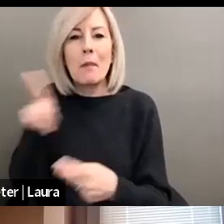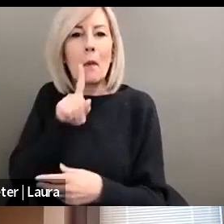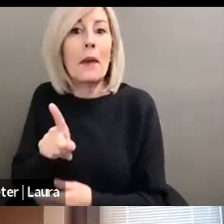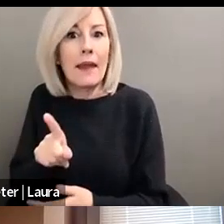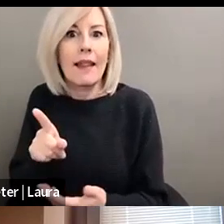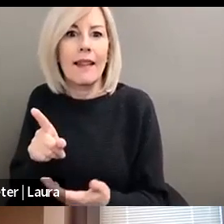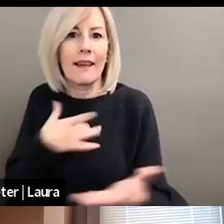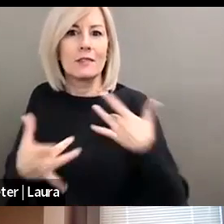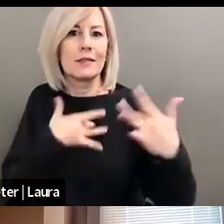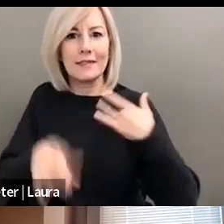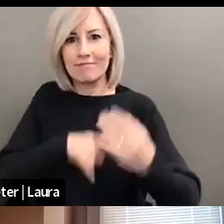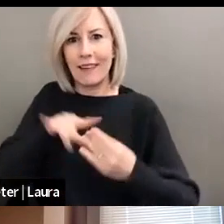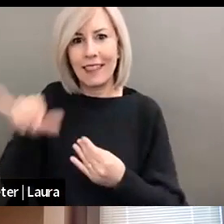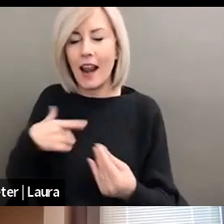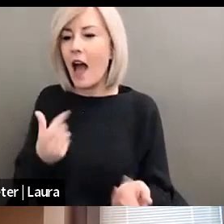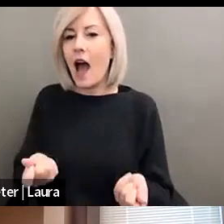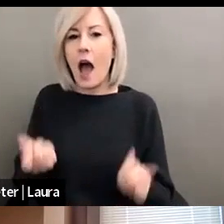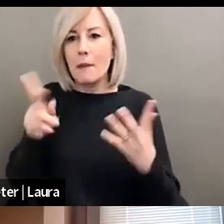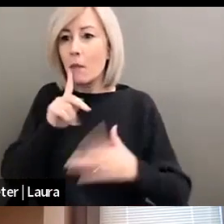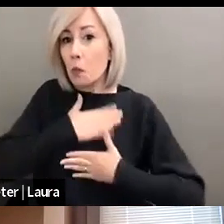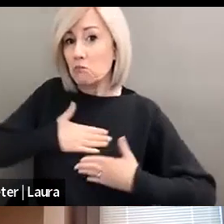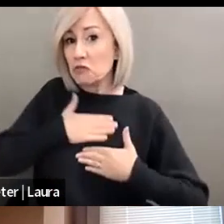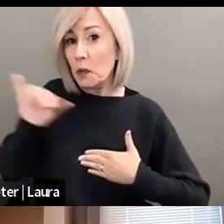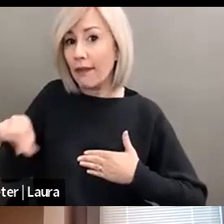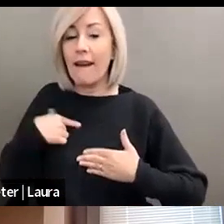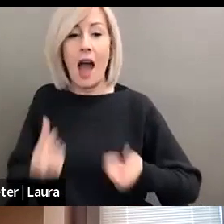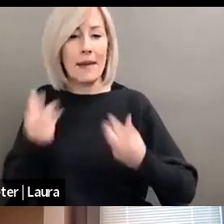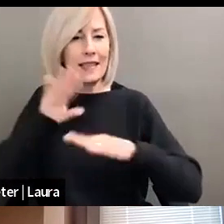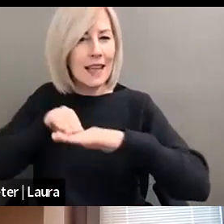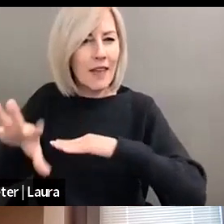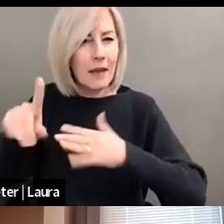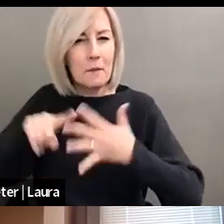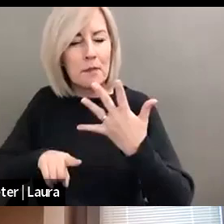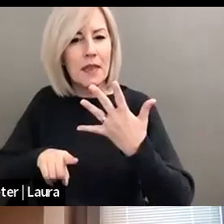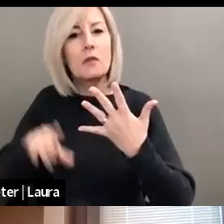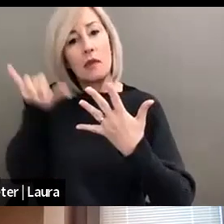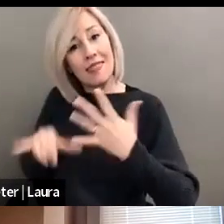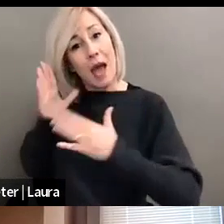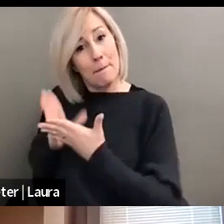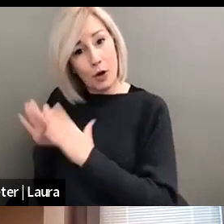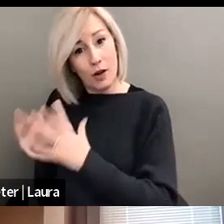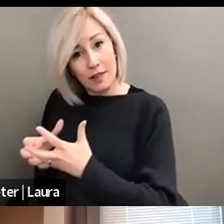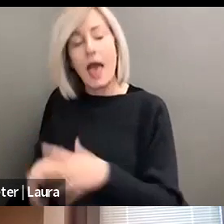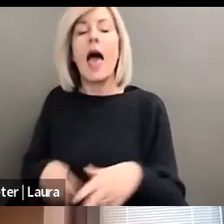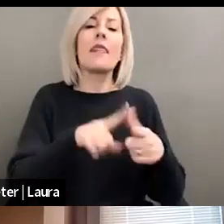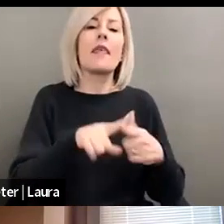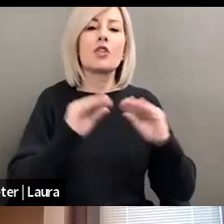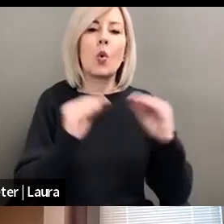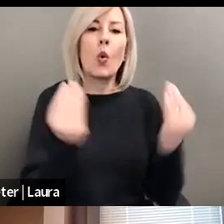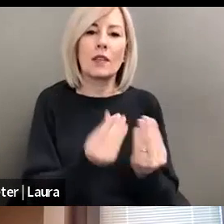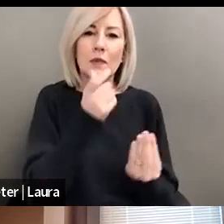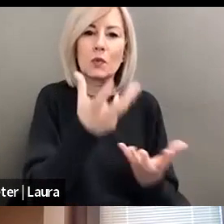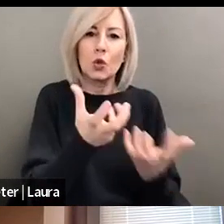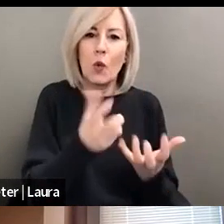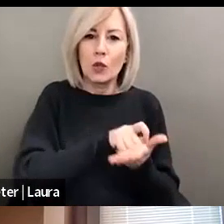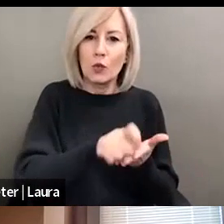really concerned about that? How many people would enjoy that? How many people does this affect? So there's that. And then there are organizations that want to write bills